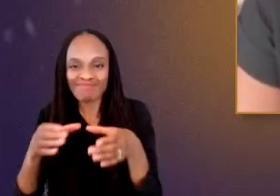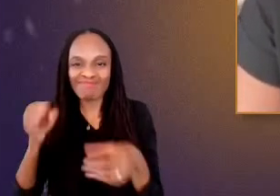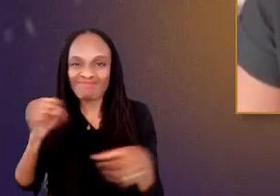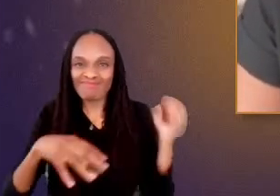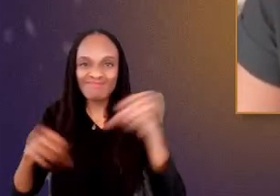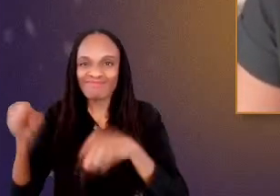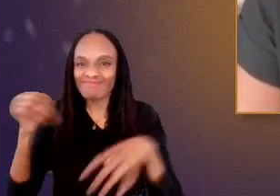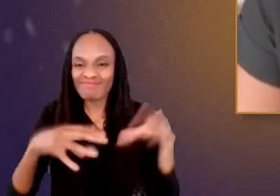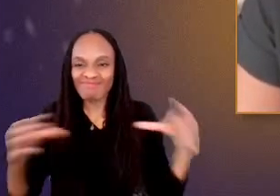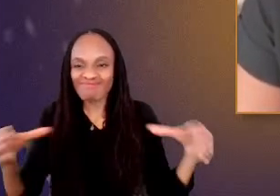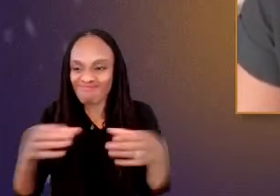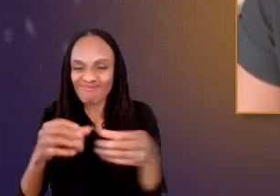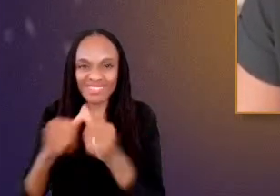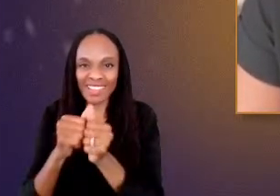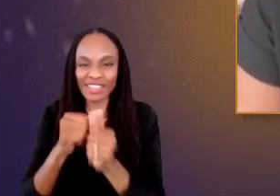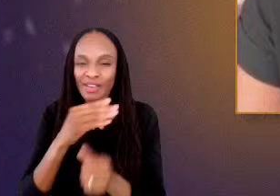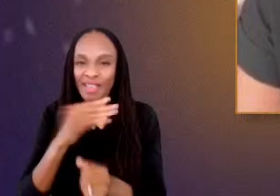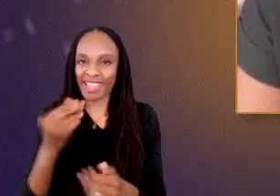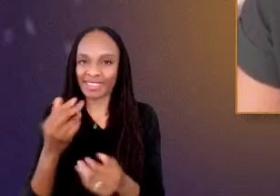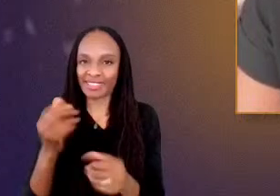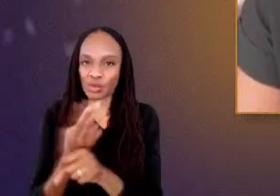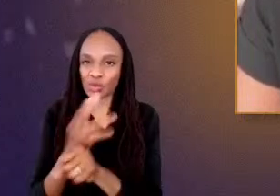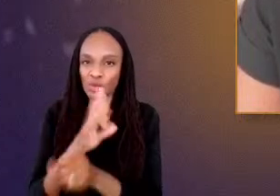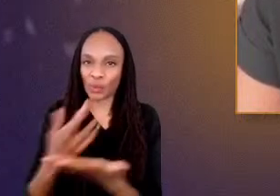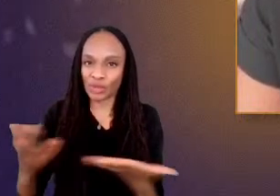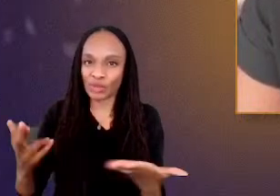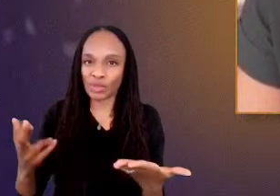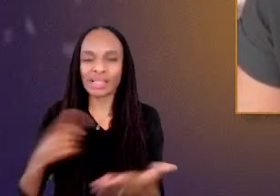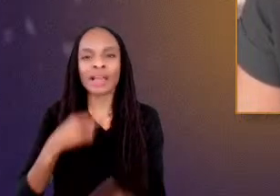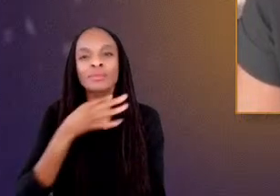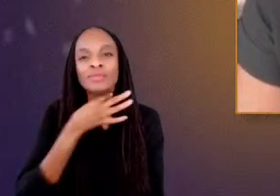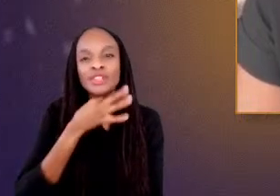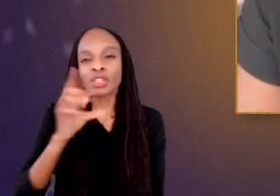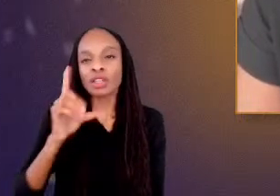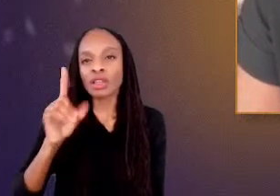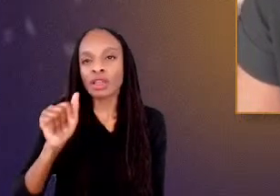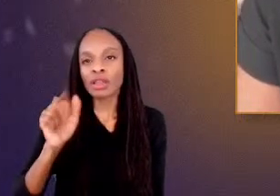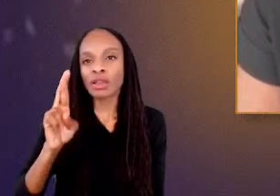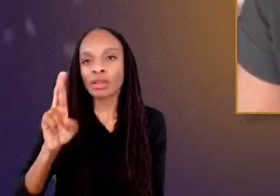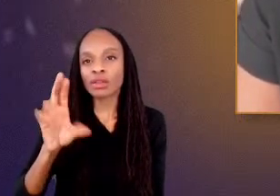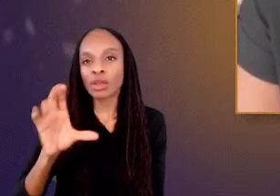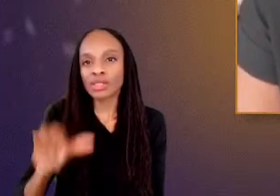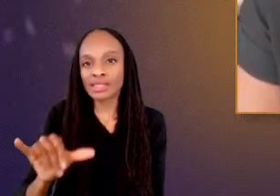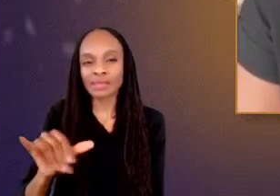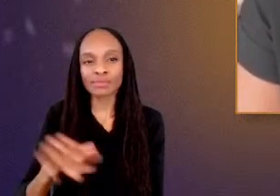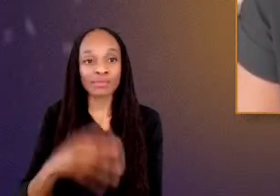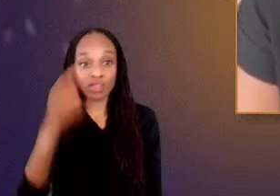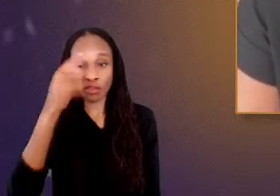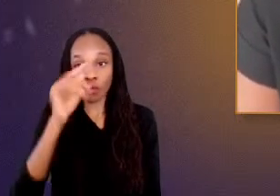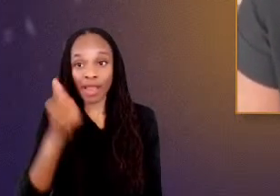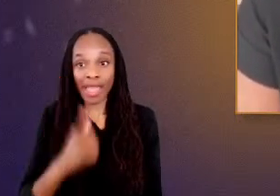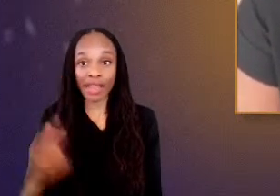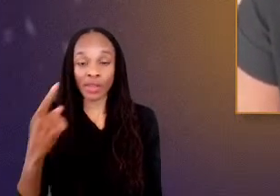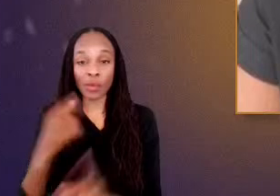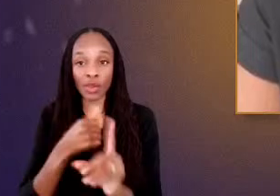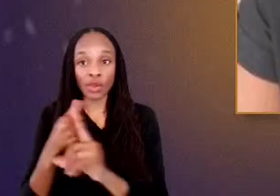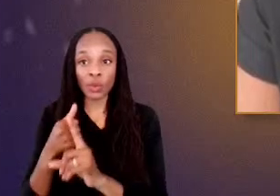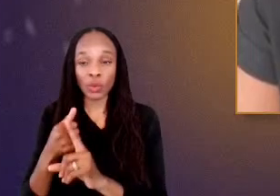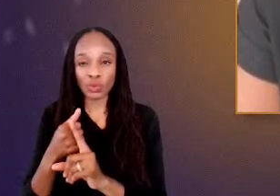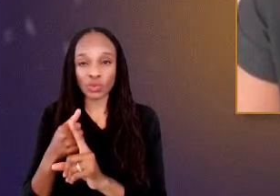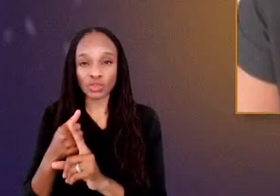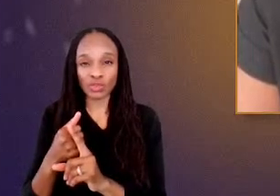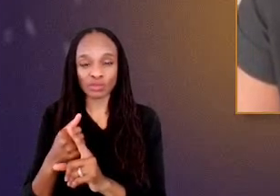and pool your resources. I'm curious, Darcy, if you, for anyone that's listening, can